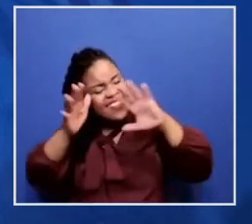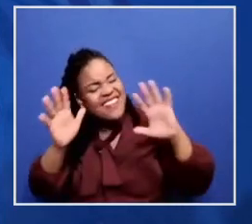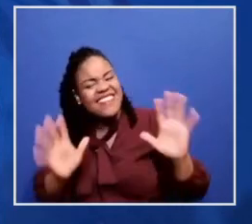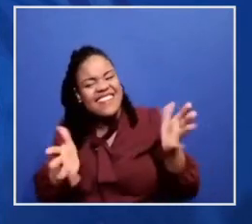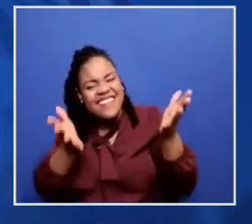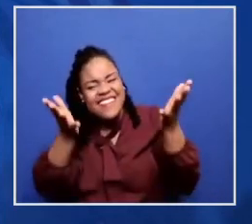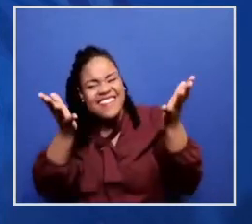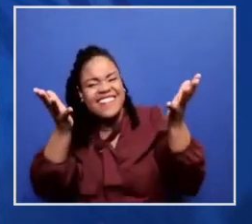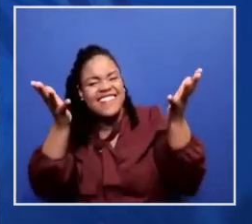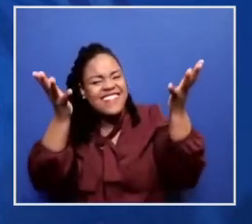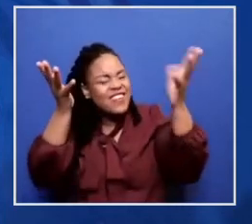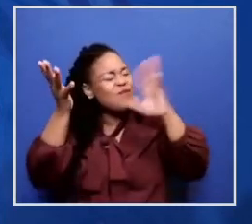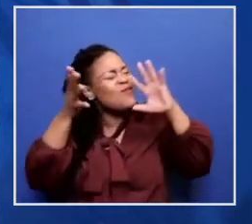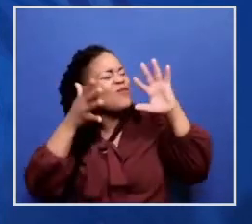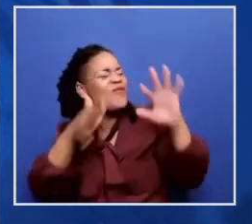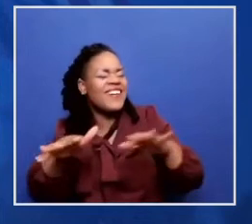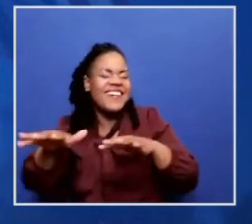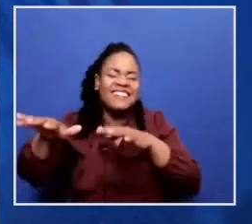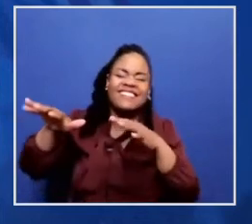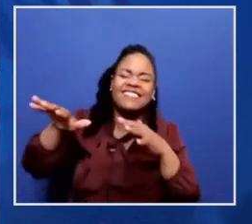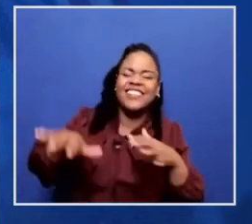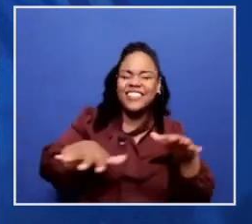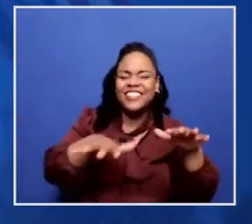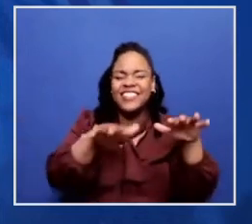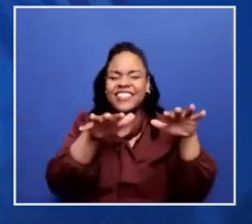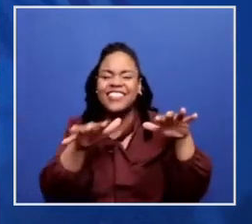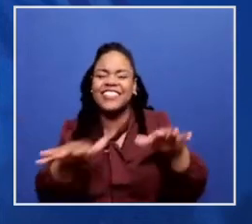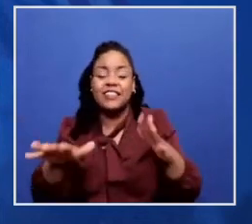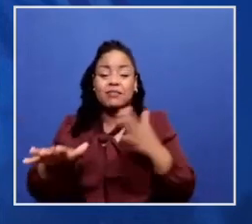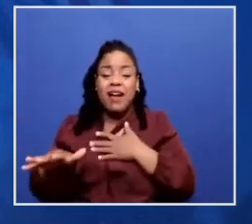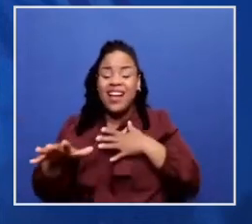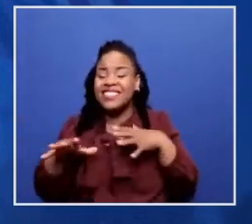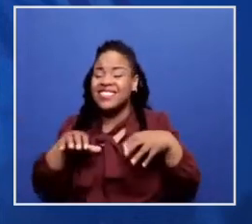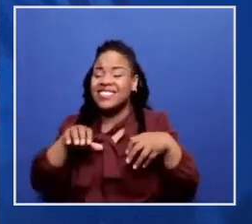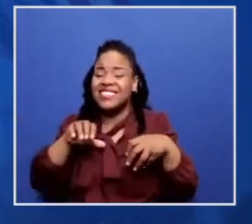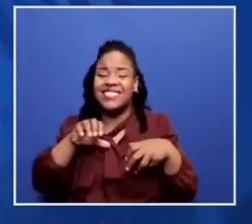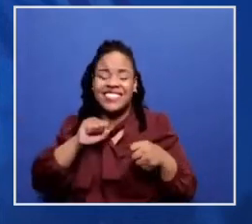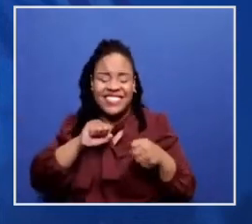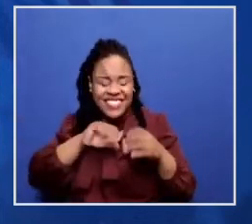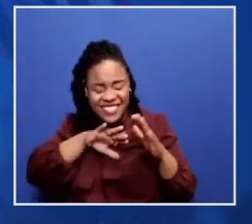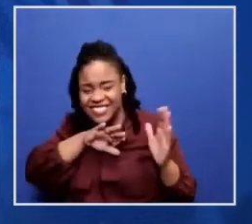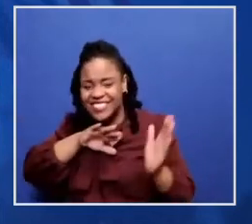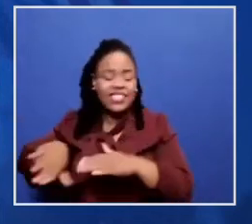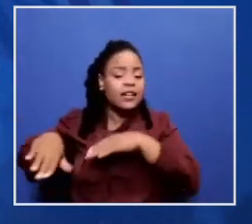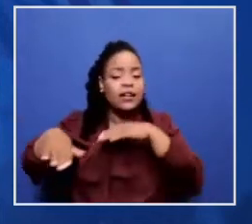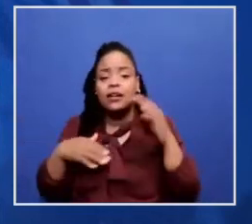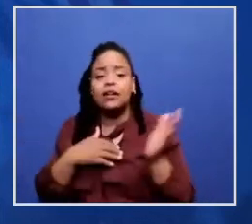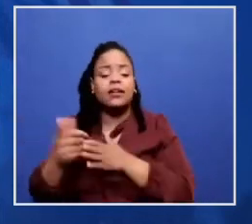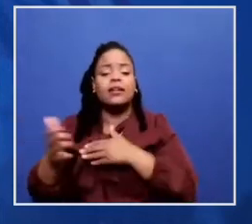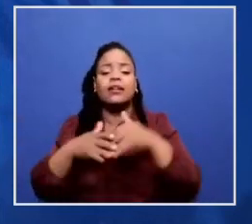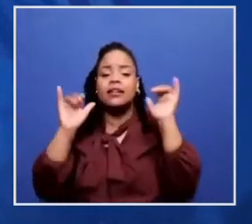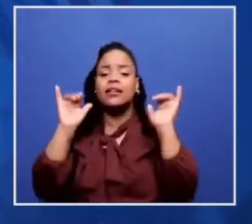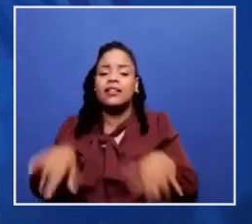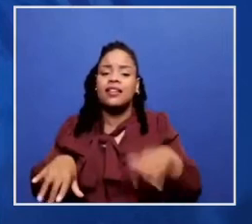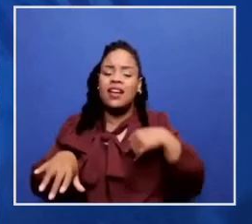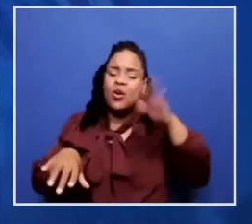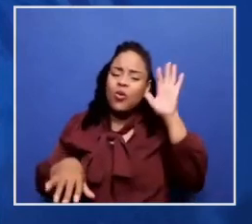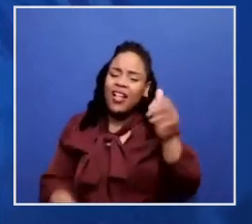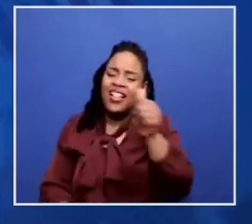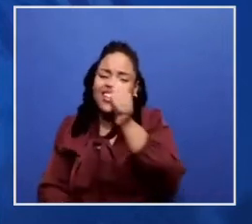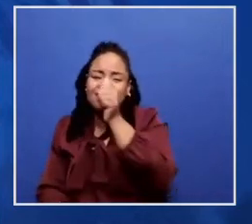the ache, I'll do it, do it, do it, do it, do it,